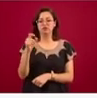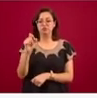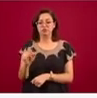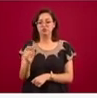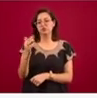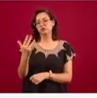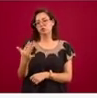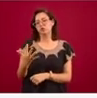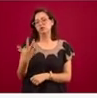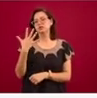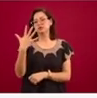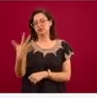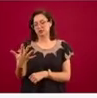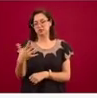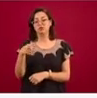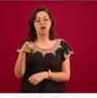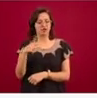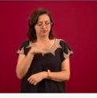So